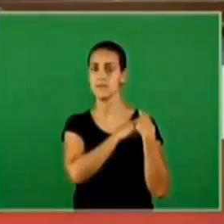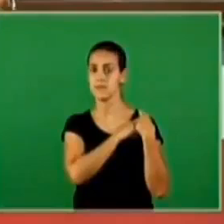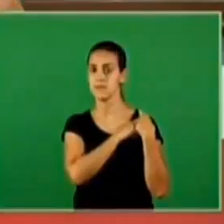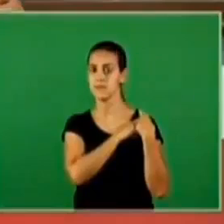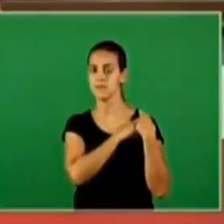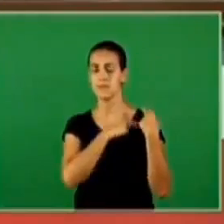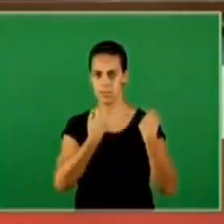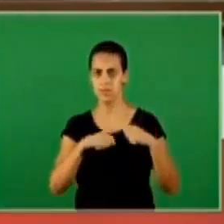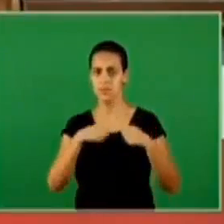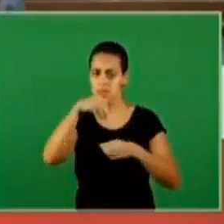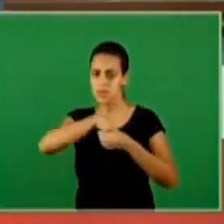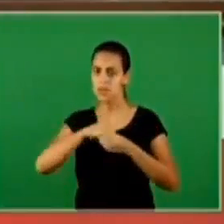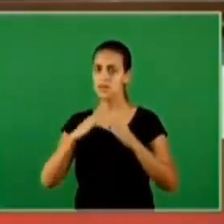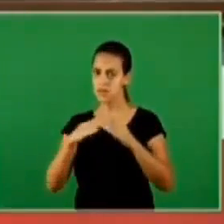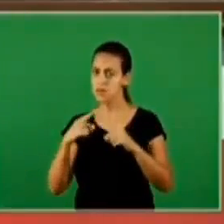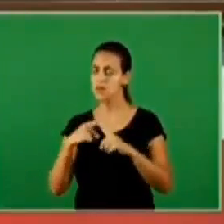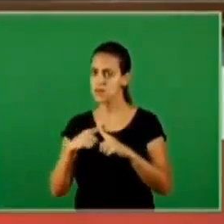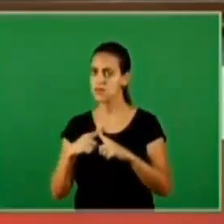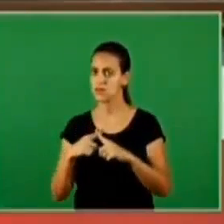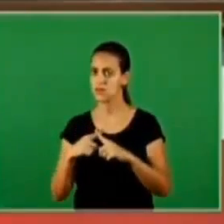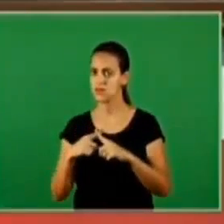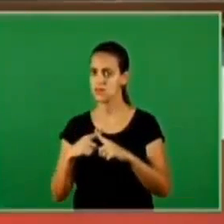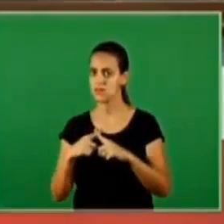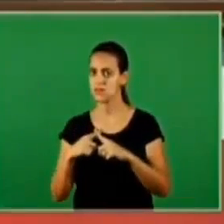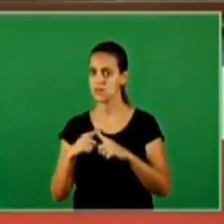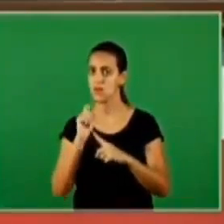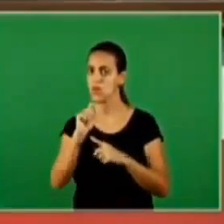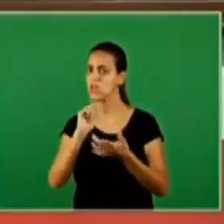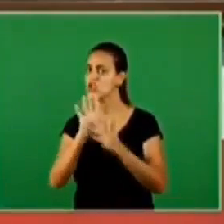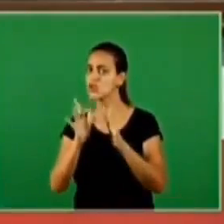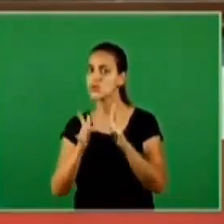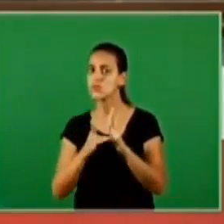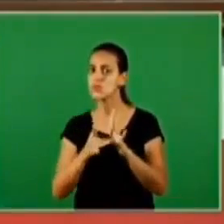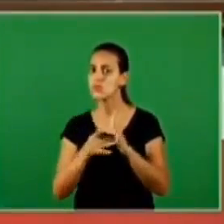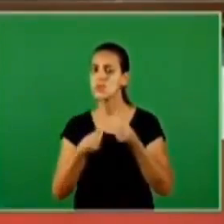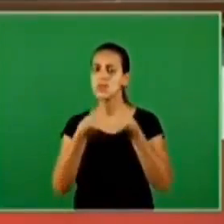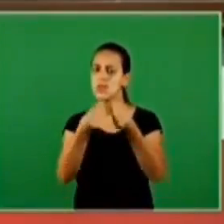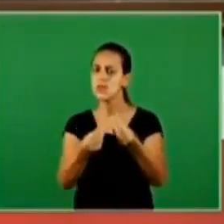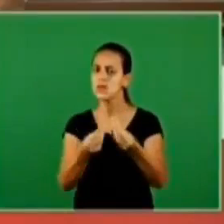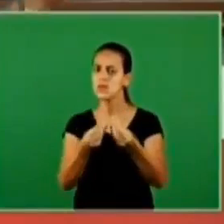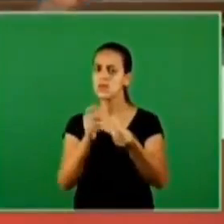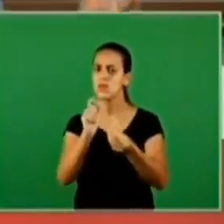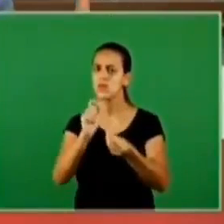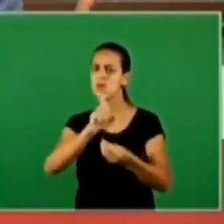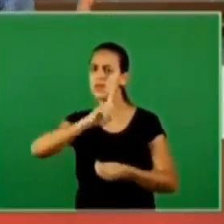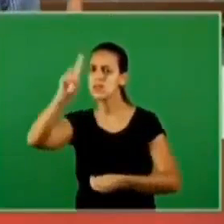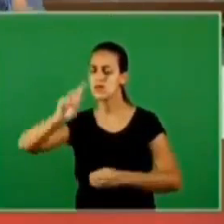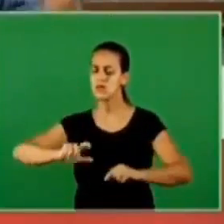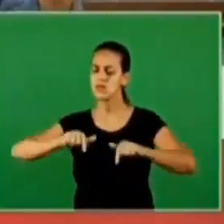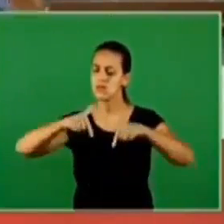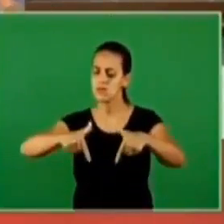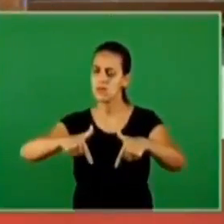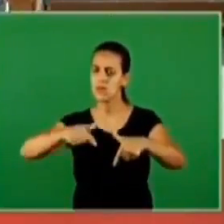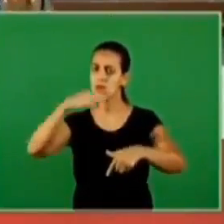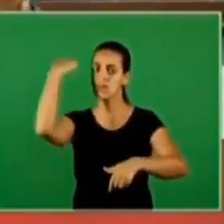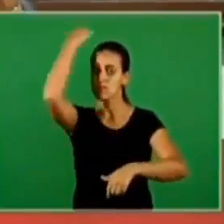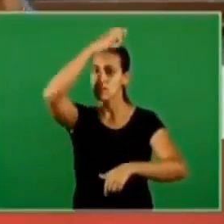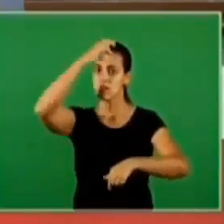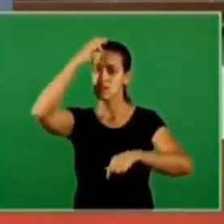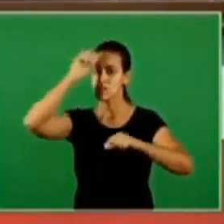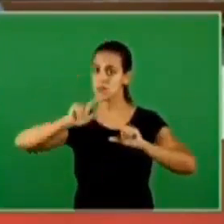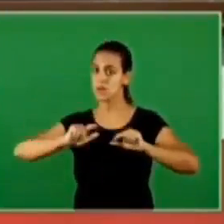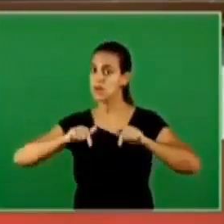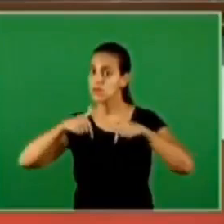on your responsibilities in the life of the church. What Jesus and what God has done and what the Holy Spirit is